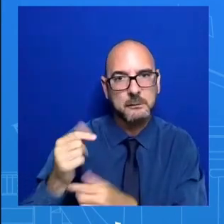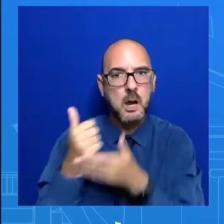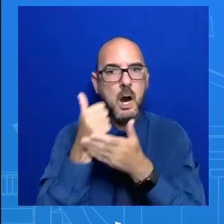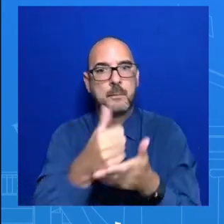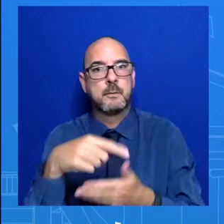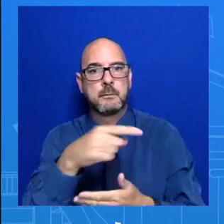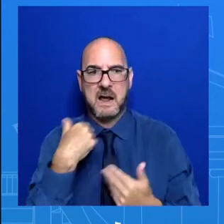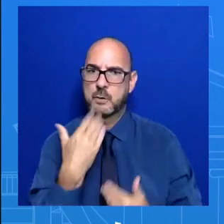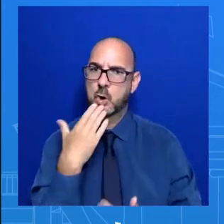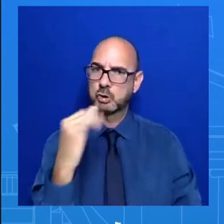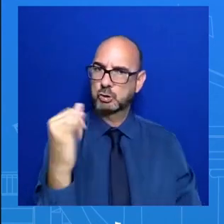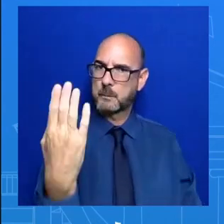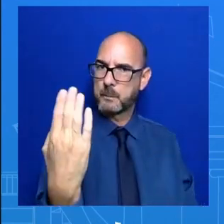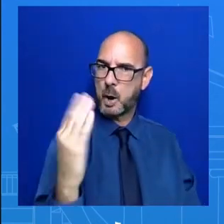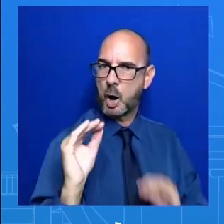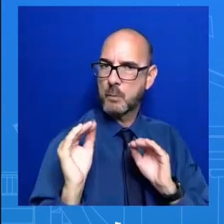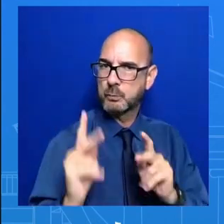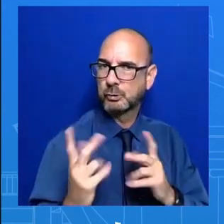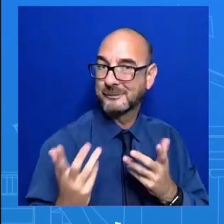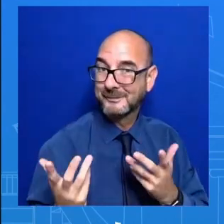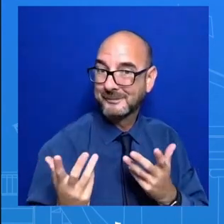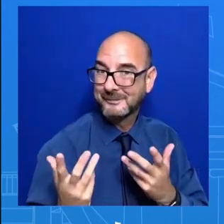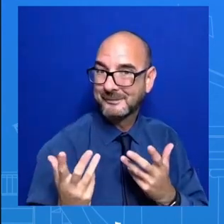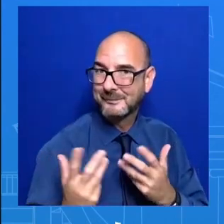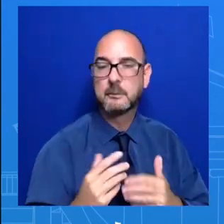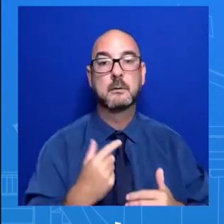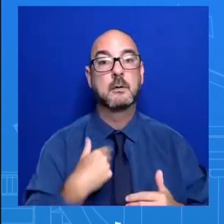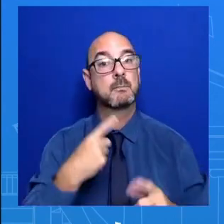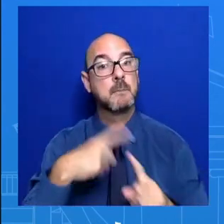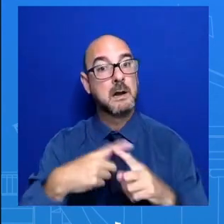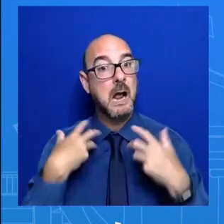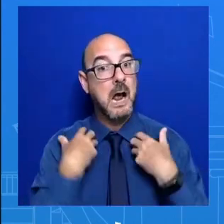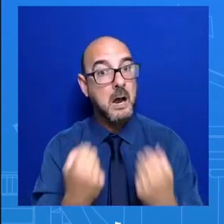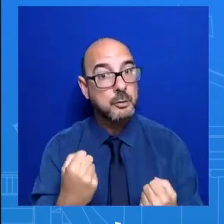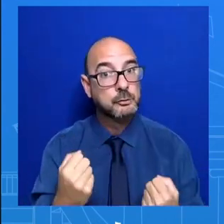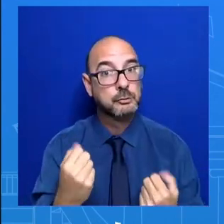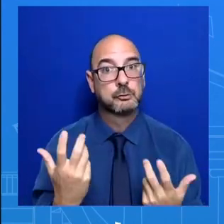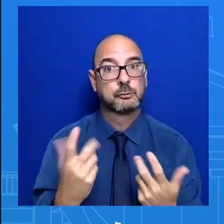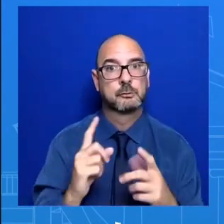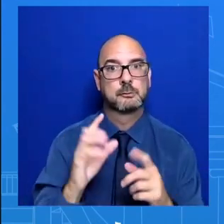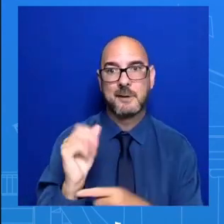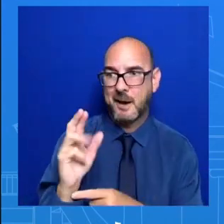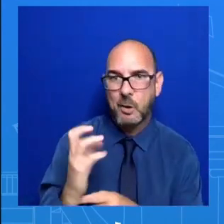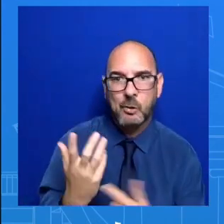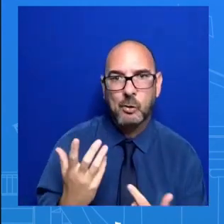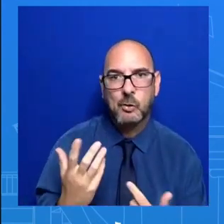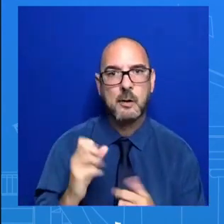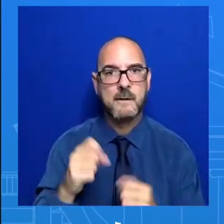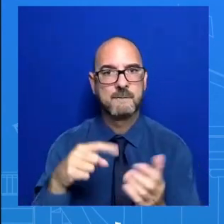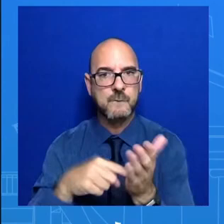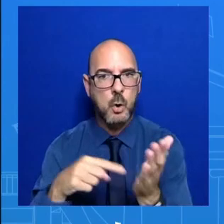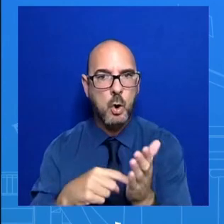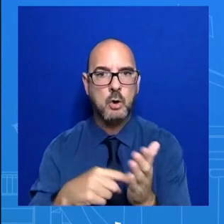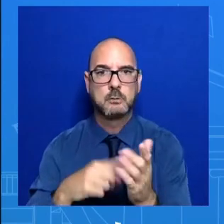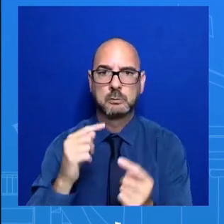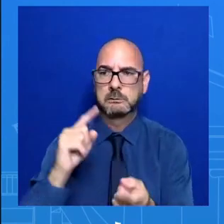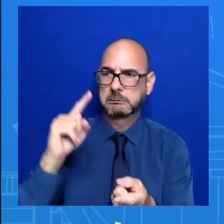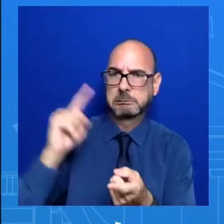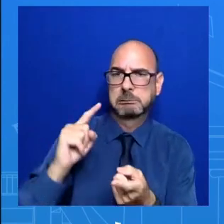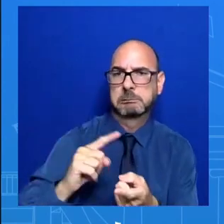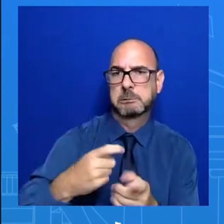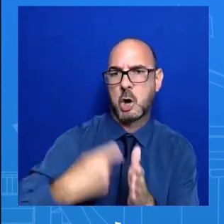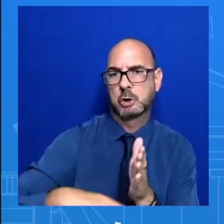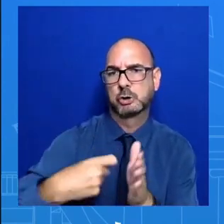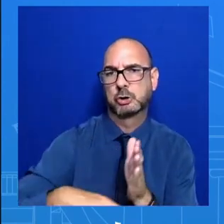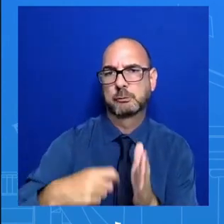sure healthcare is more affordable, getting that prescription drugs, many for diabetes, for cancer, making sure